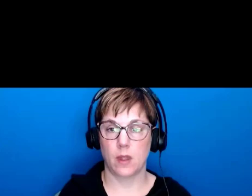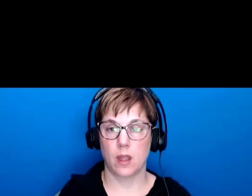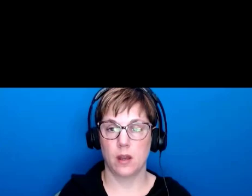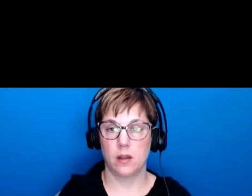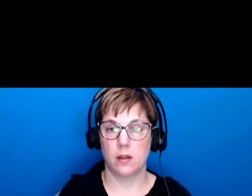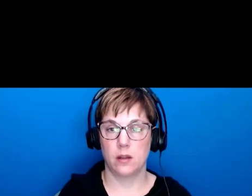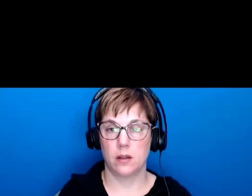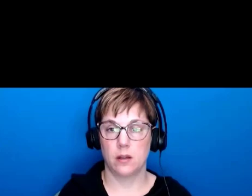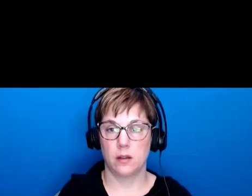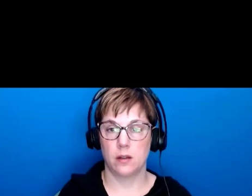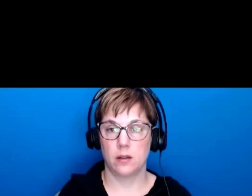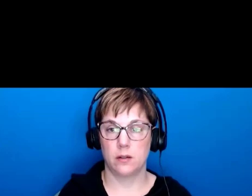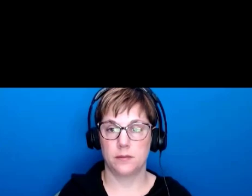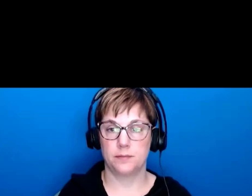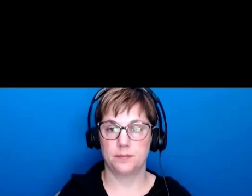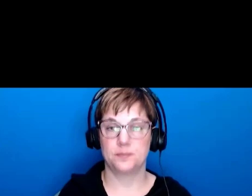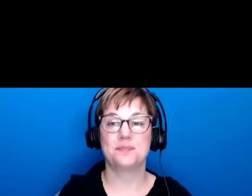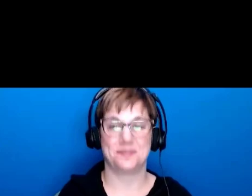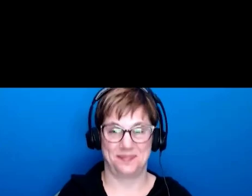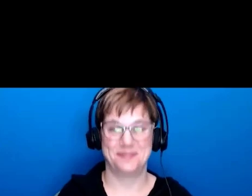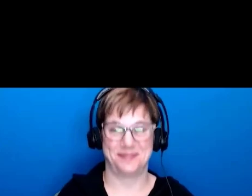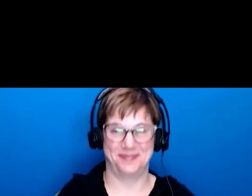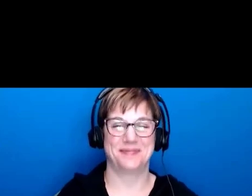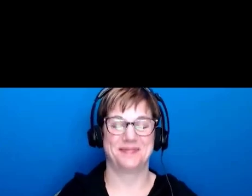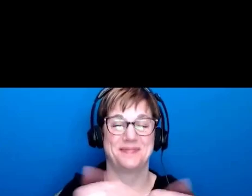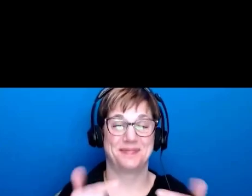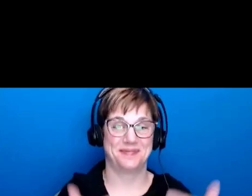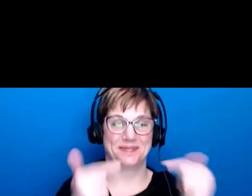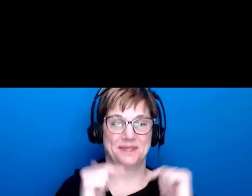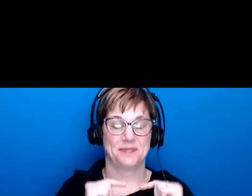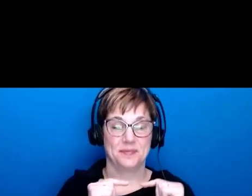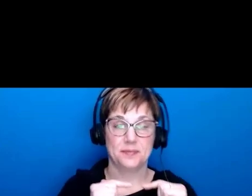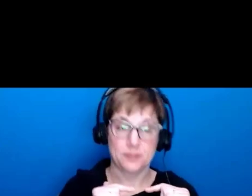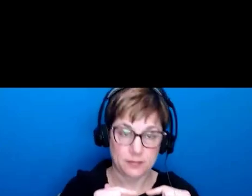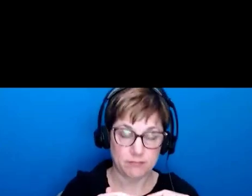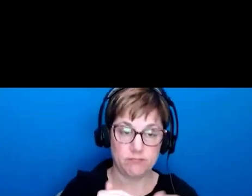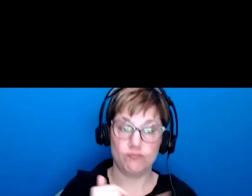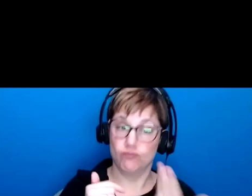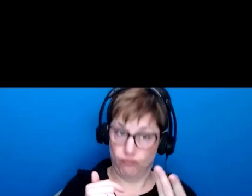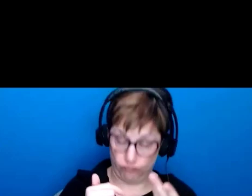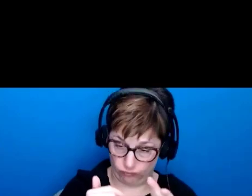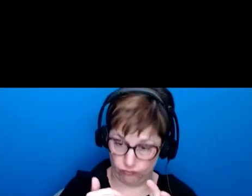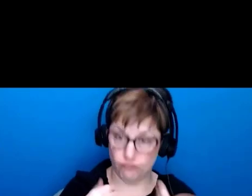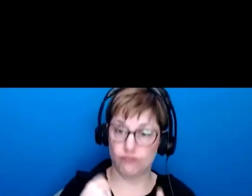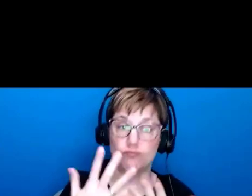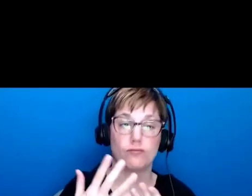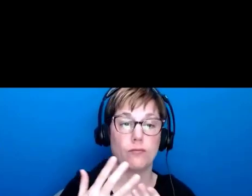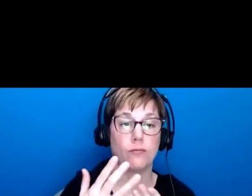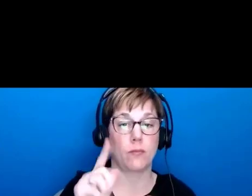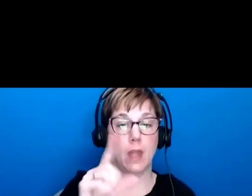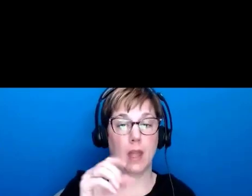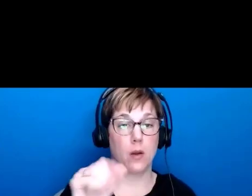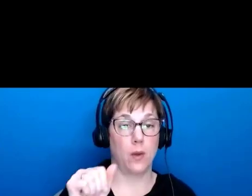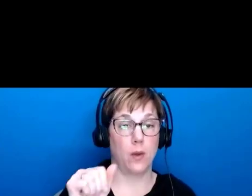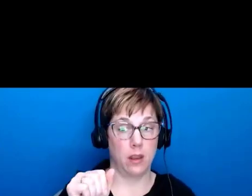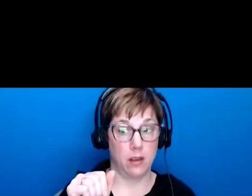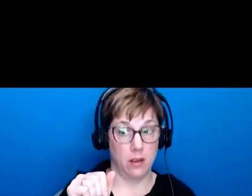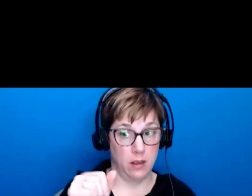successful. Thanks. So they give him a leave of absence. Can they replace him while he's on leave?